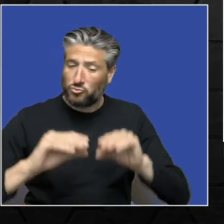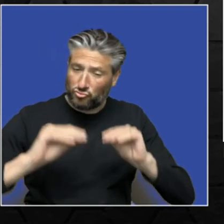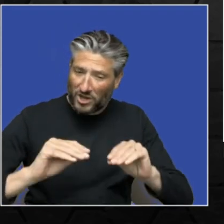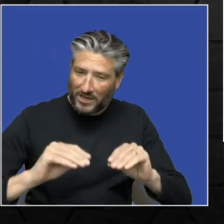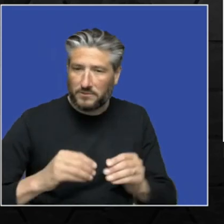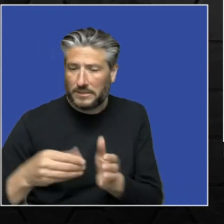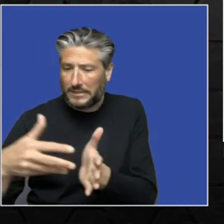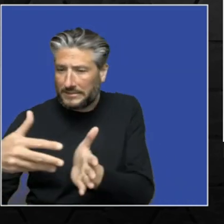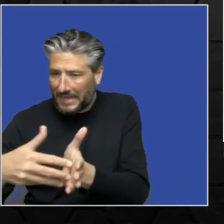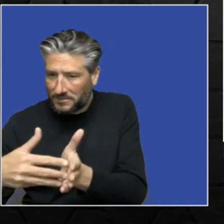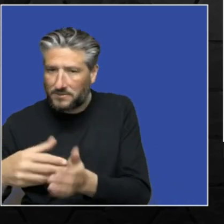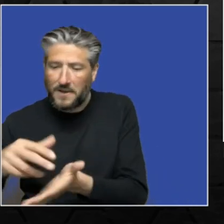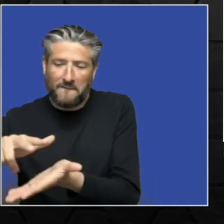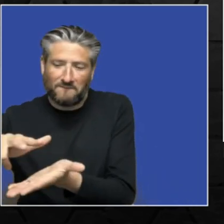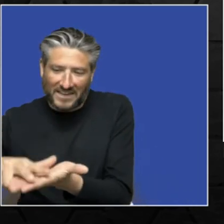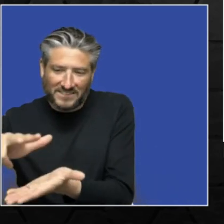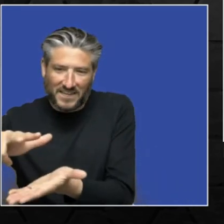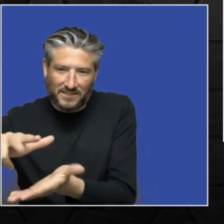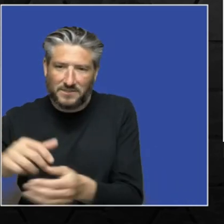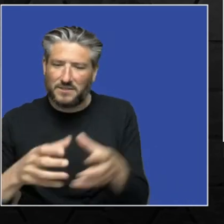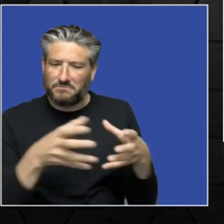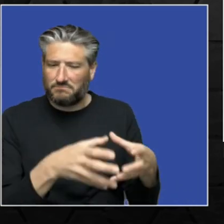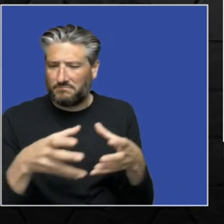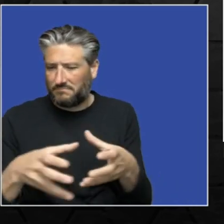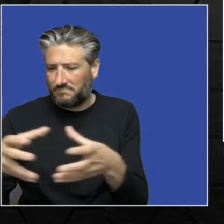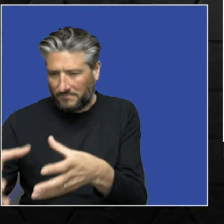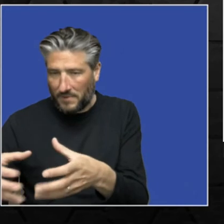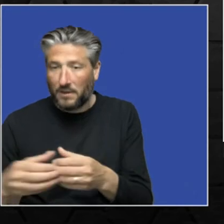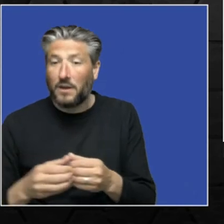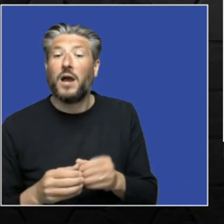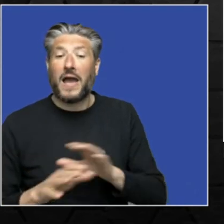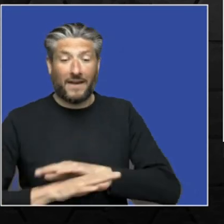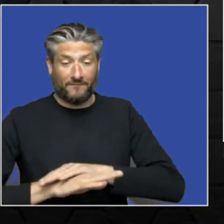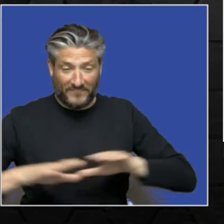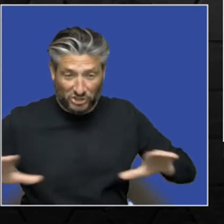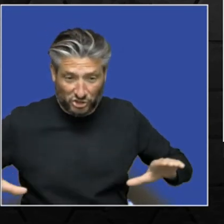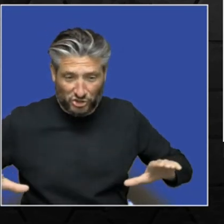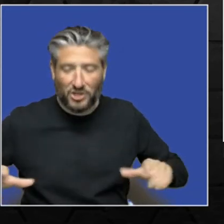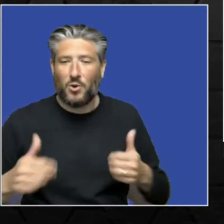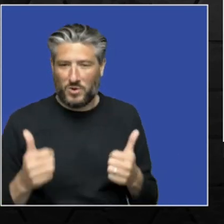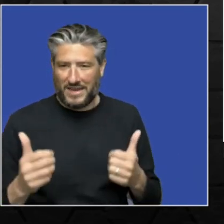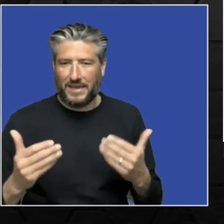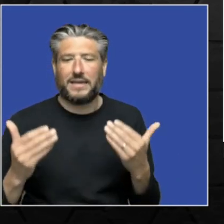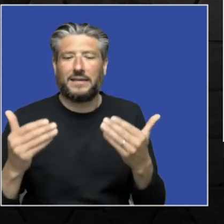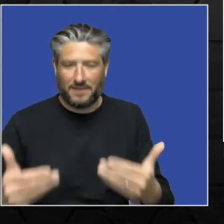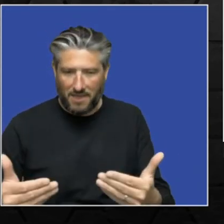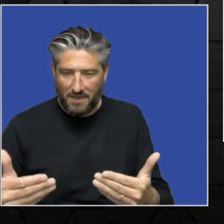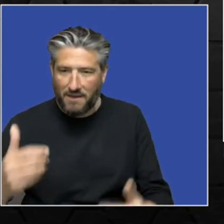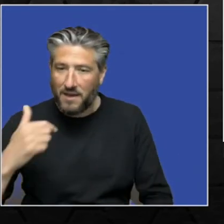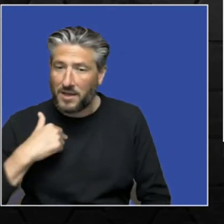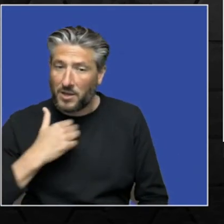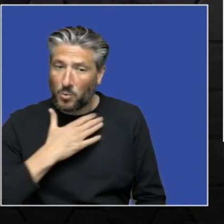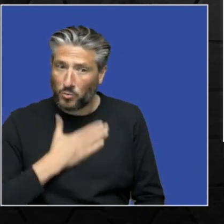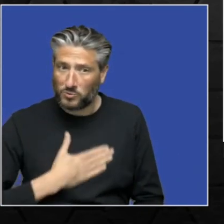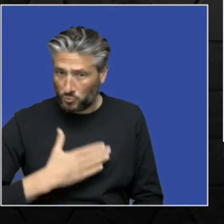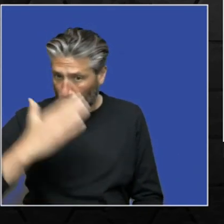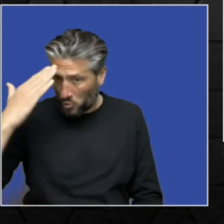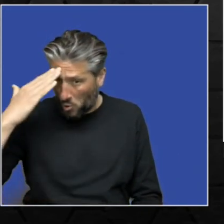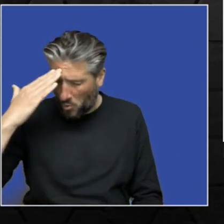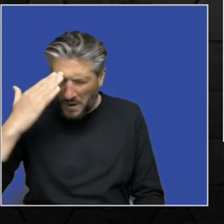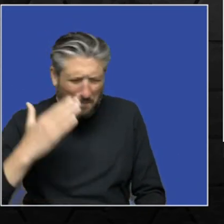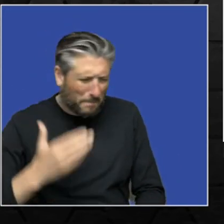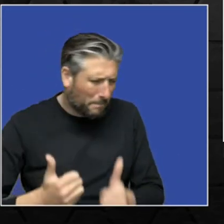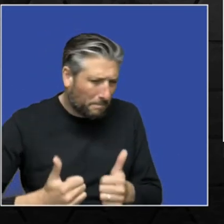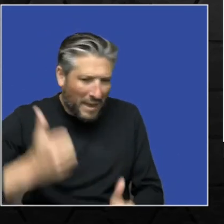Okay, and once I have done that, I will what I'm trying to do is I'm trying to get the best model, because it's a classification.